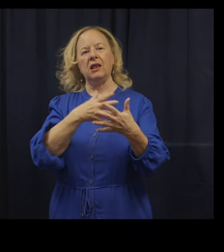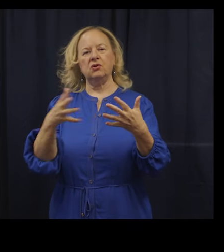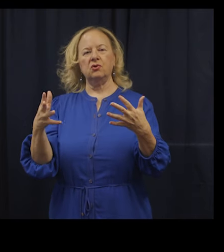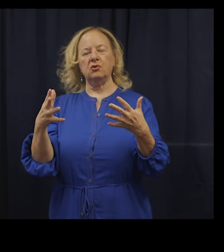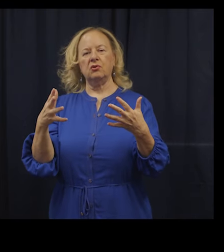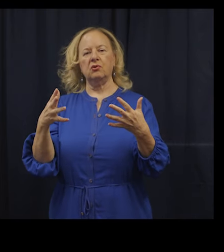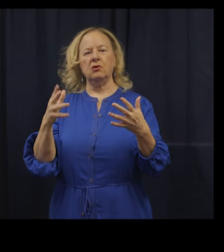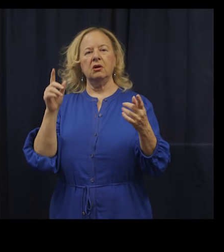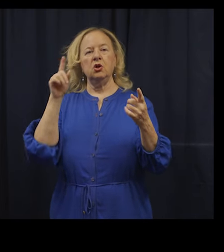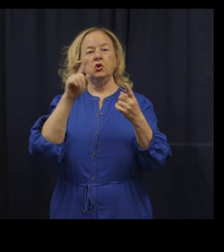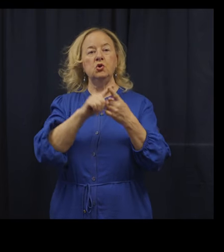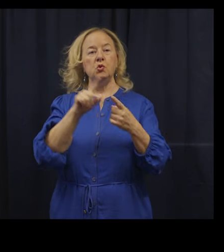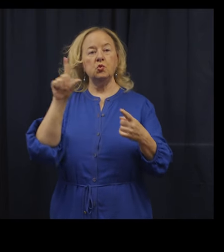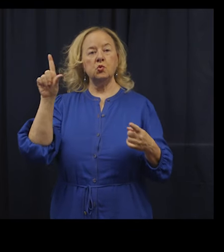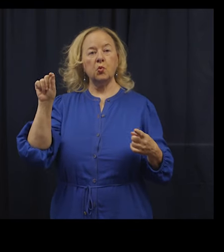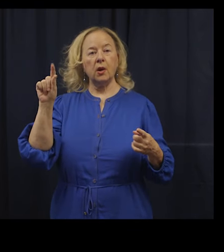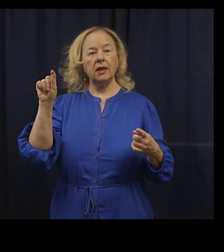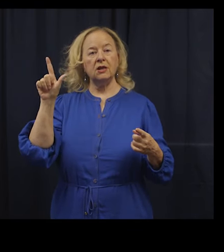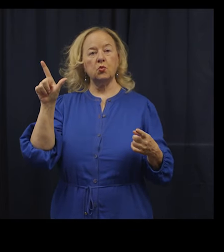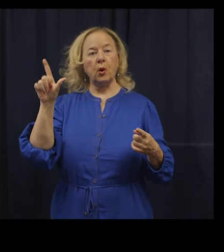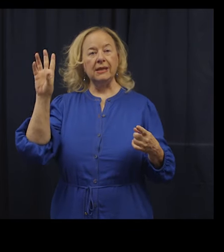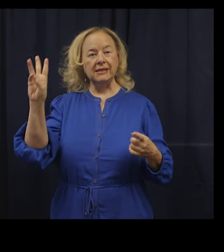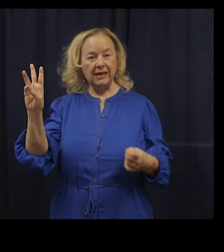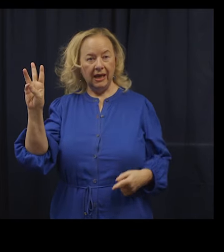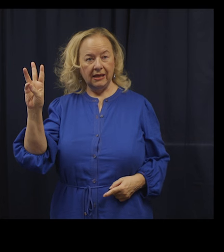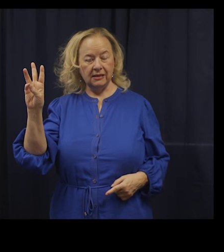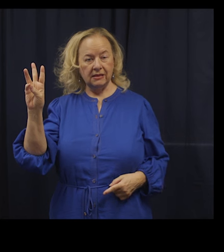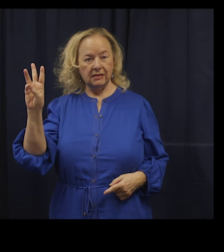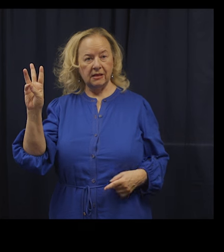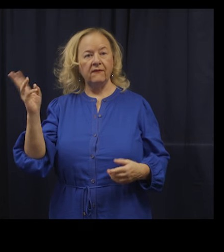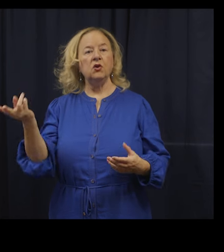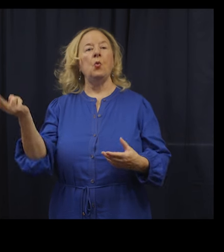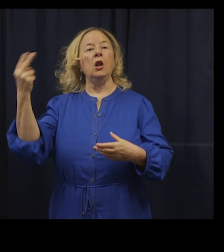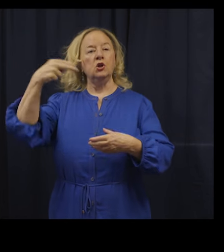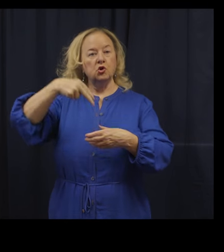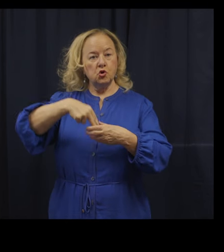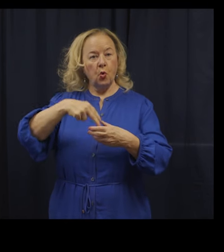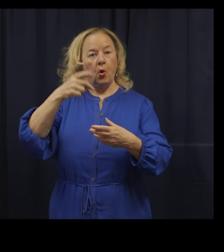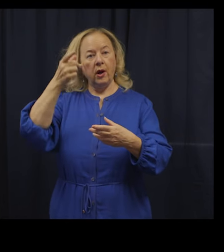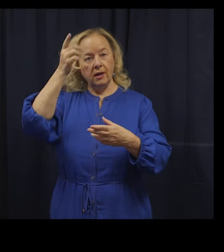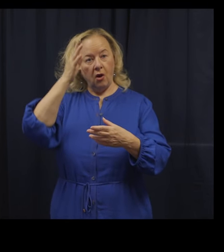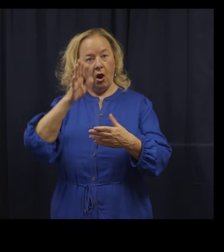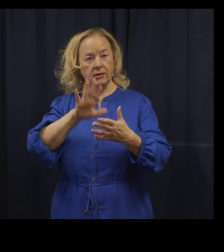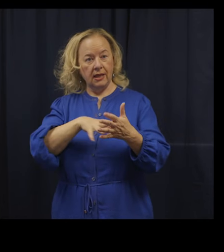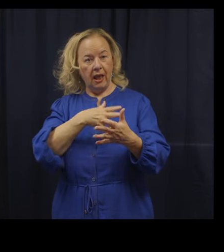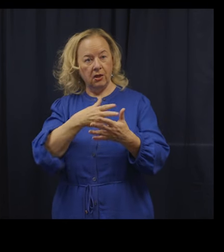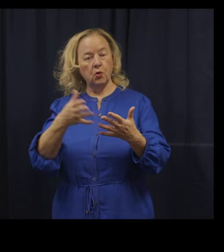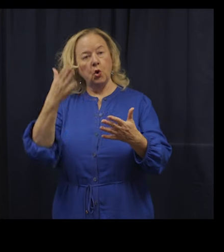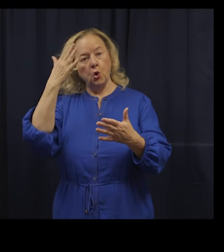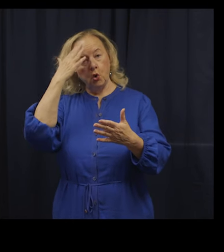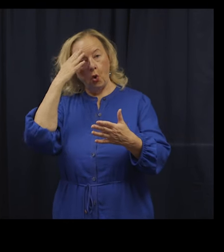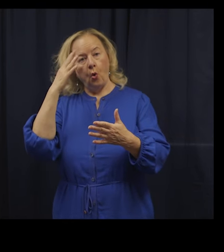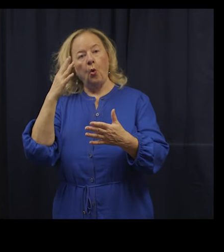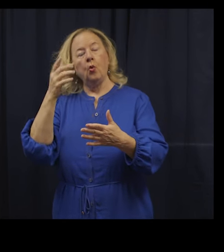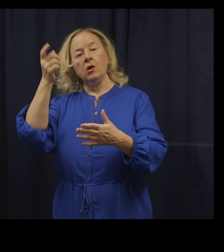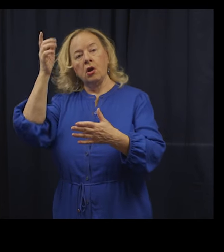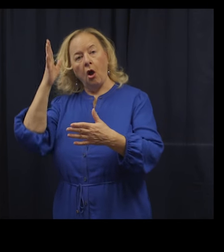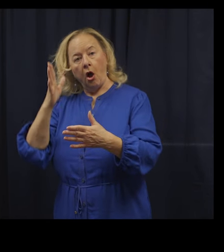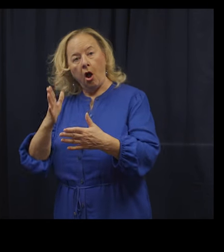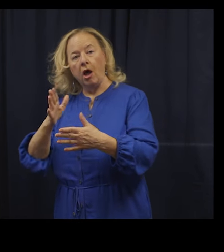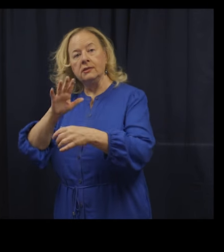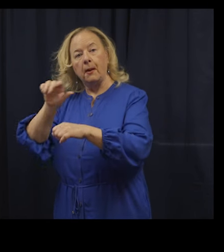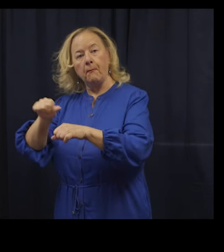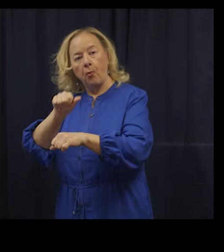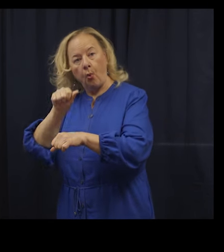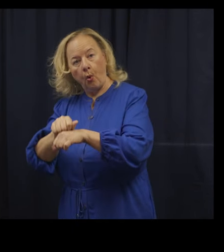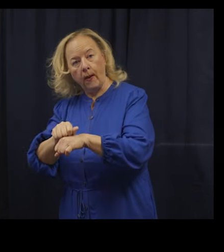to 2026. So if you want to get on God's calendar right now, know when all the appointed times are, get your calendar